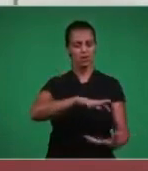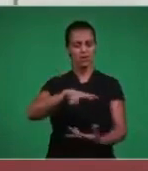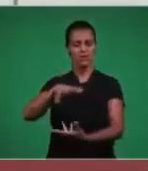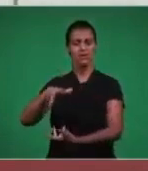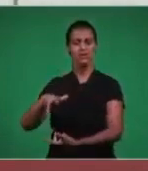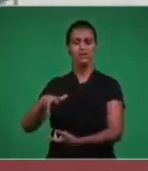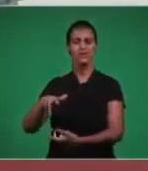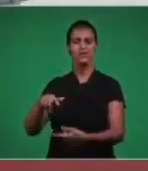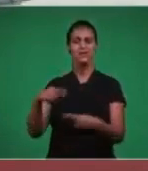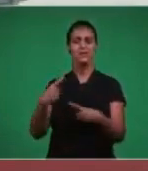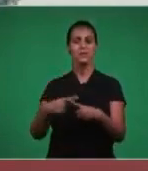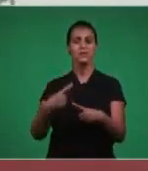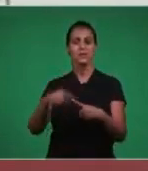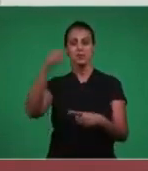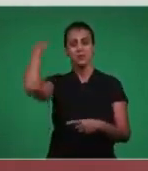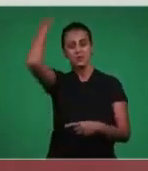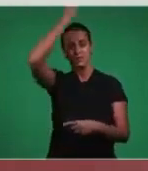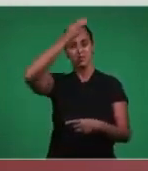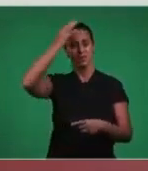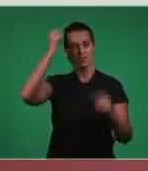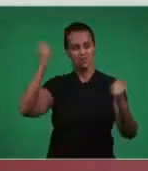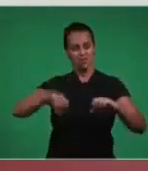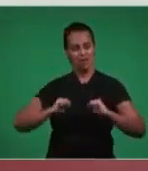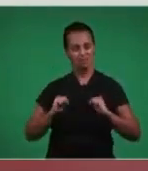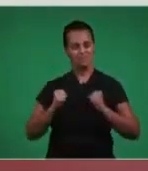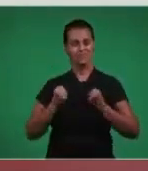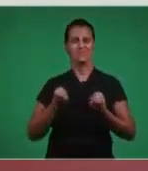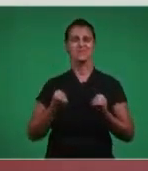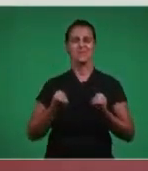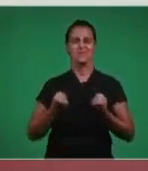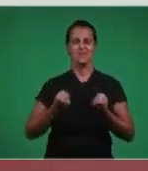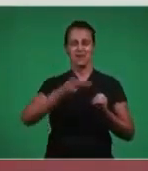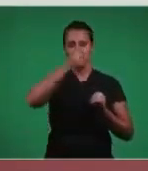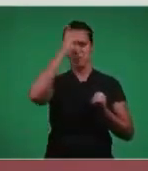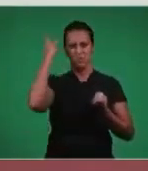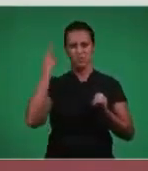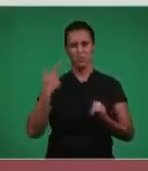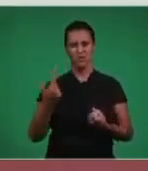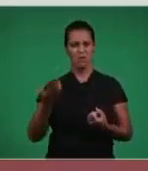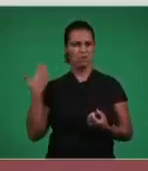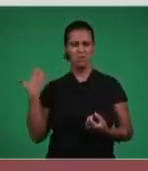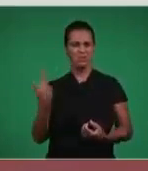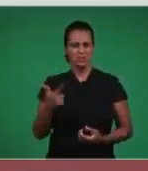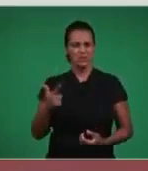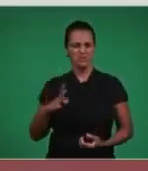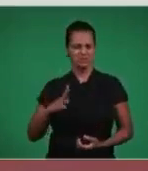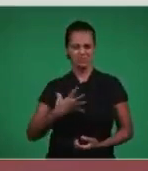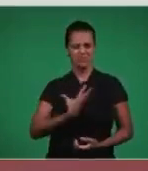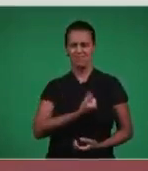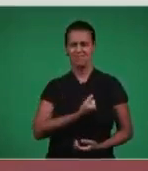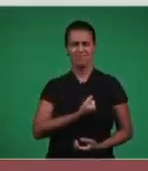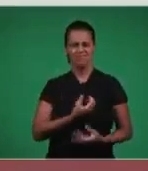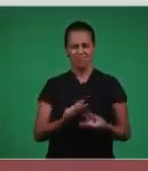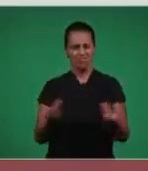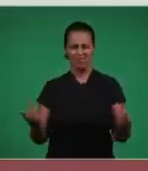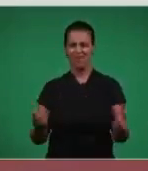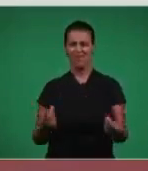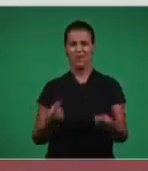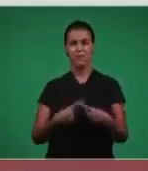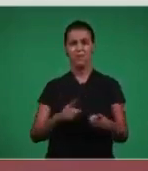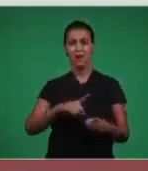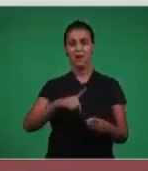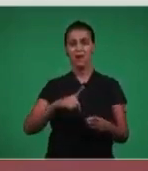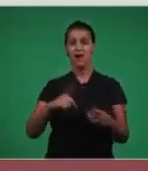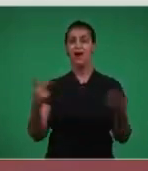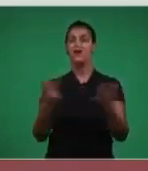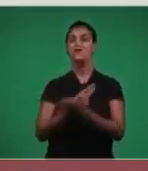the Holy Spirit to renew the ones who didn't deserve salvation. But one day we have been able to reach, we